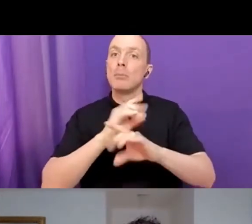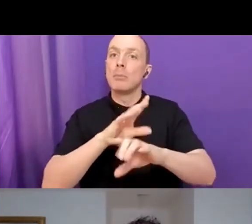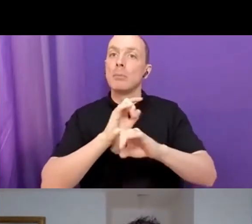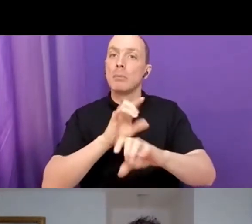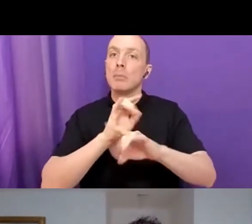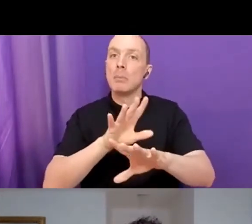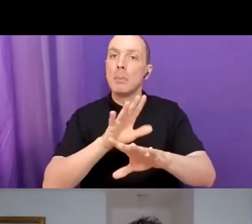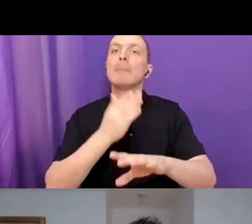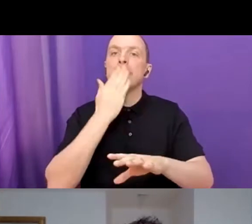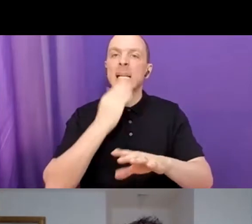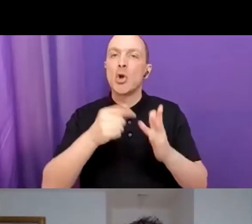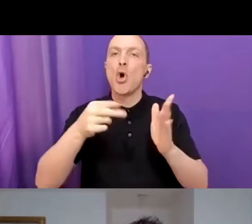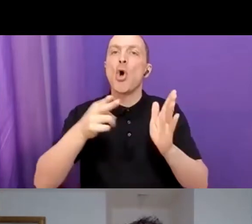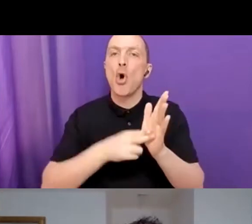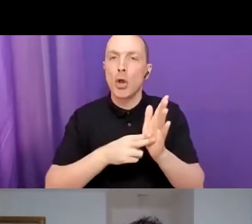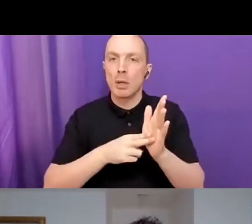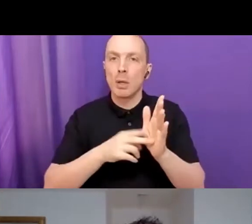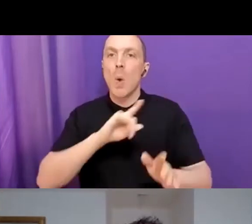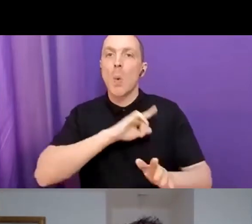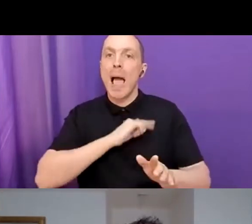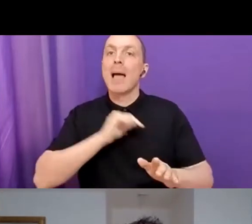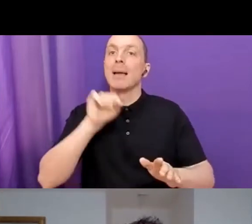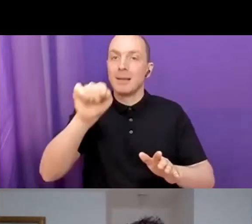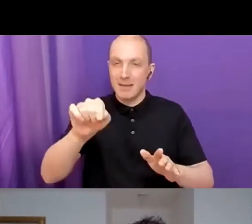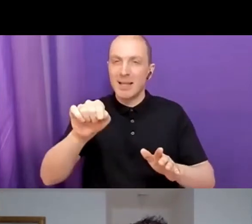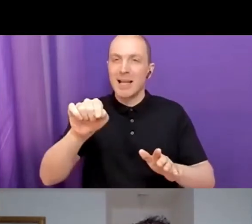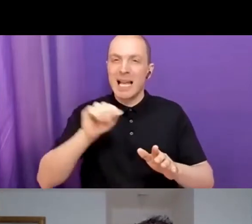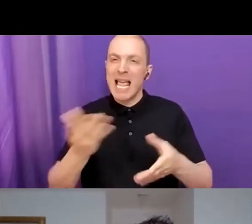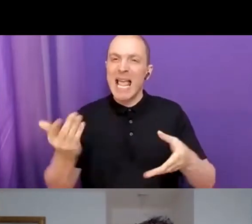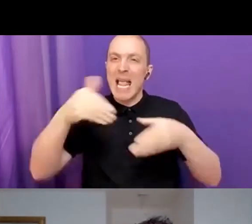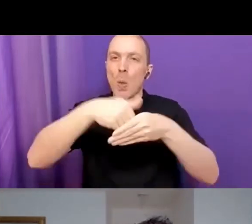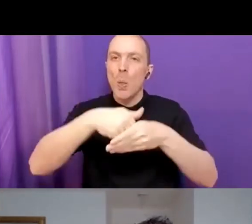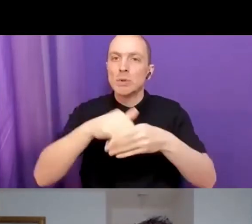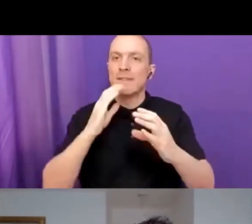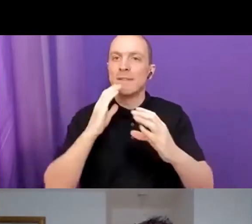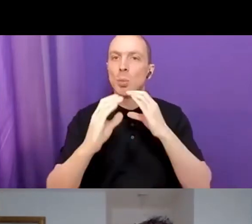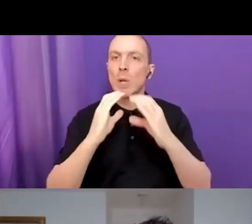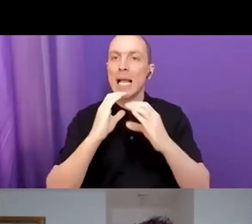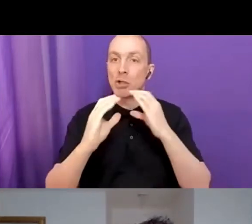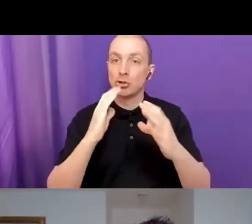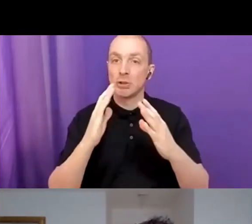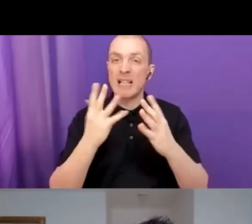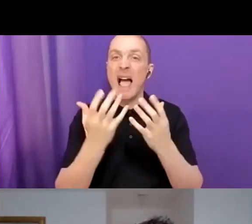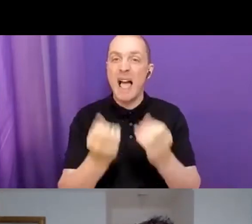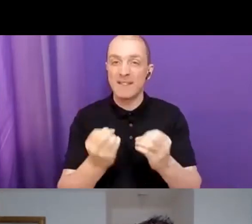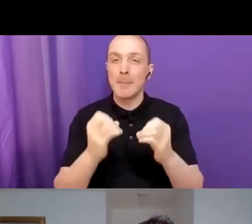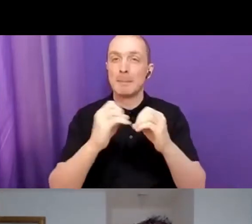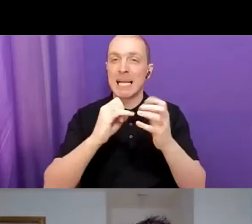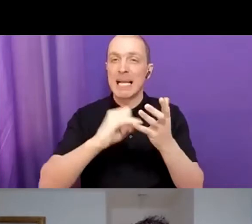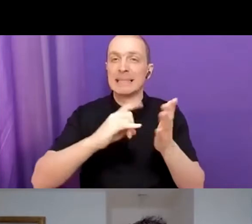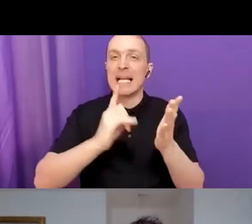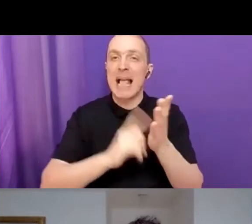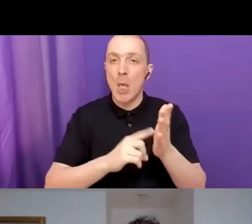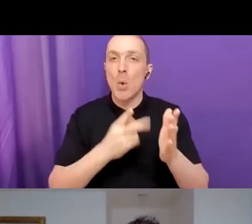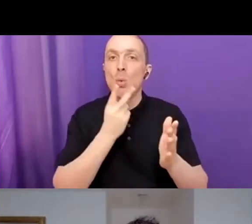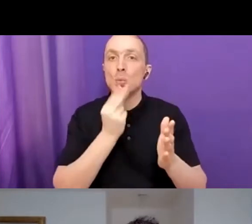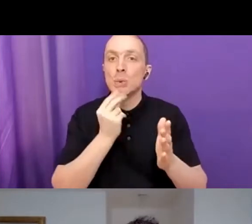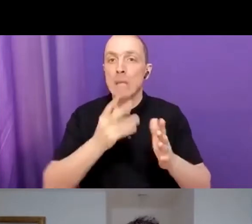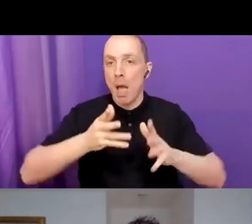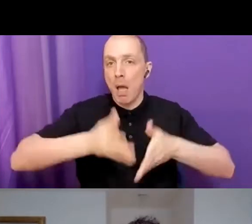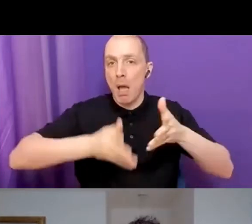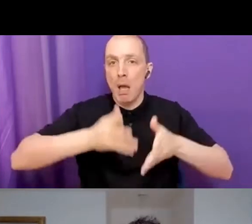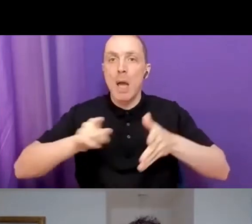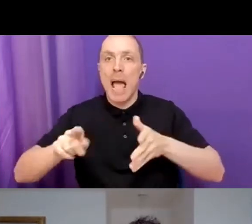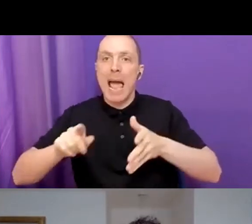us in terms of inclusive communication. We do have some BSL users and lip readers with